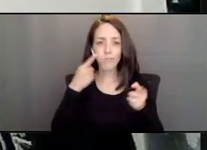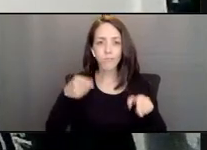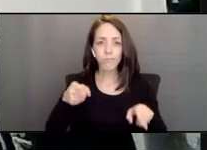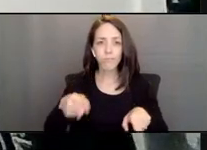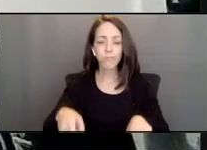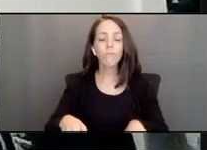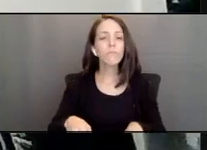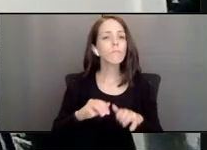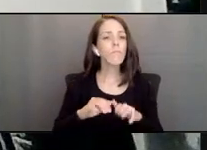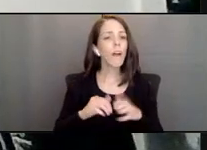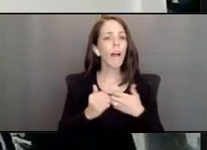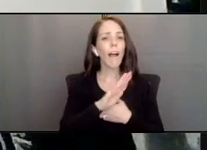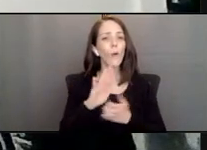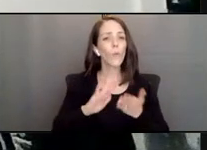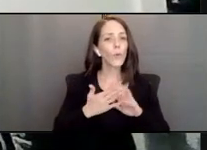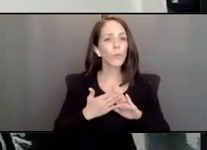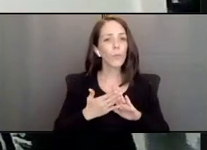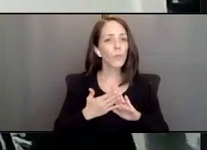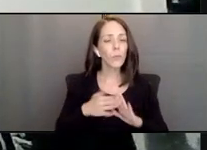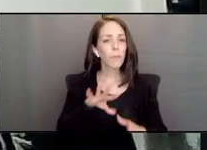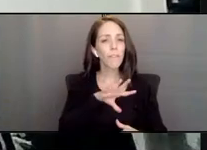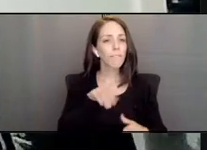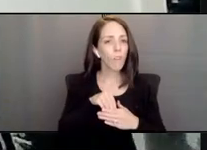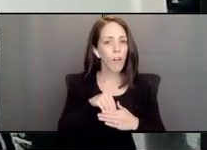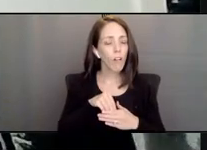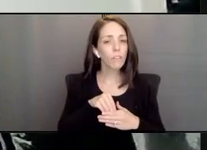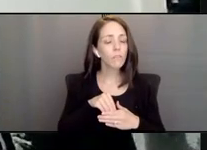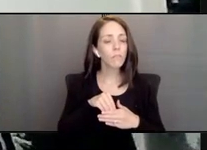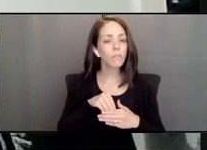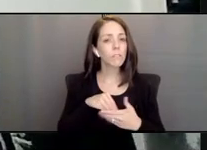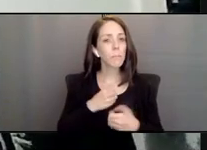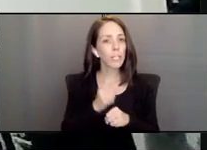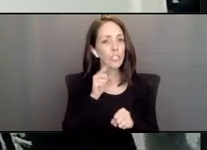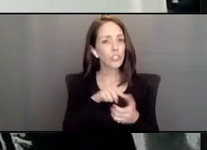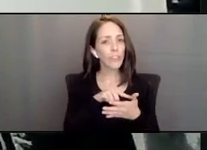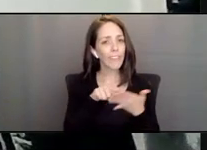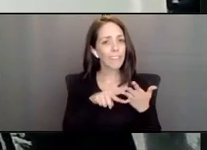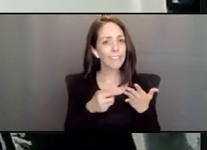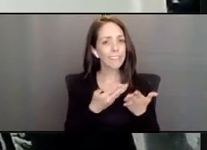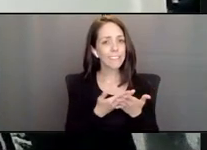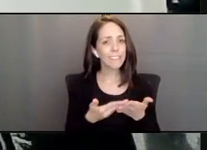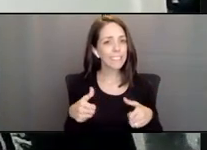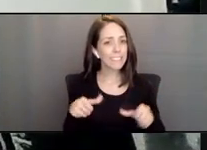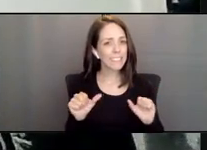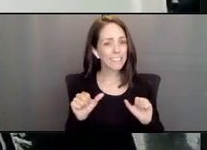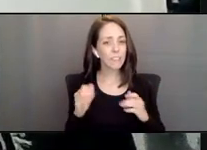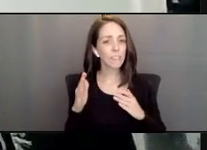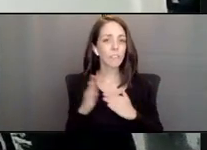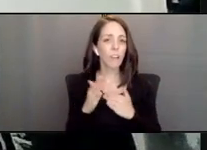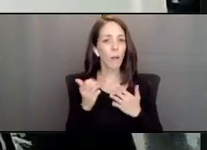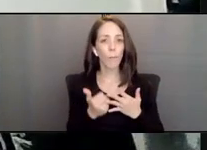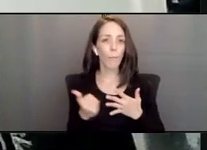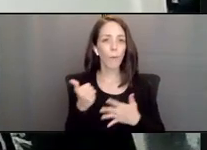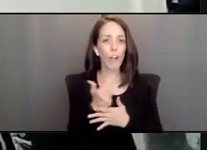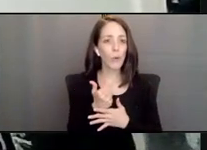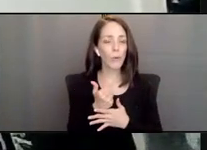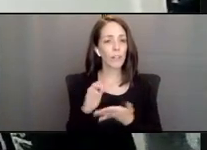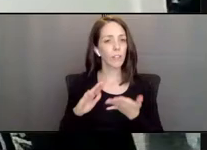community been engaged to make sure that these things are still the top priorities that they'd like to see addressed?